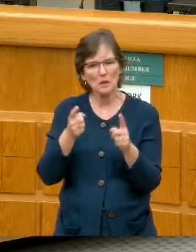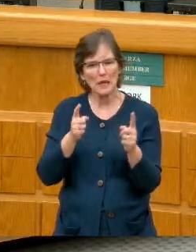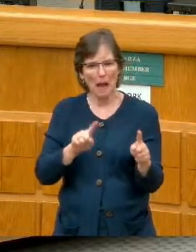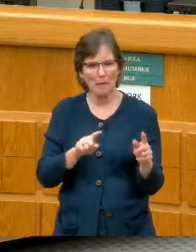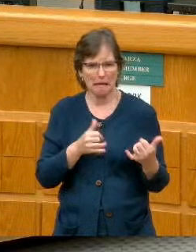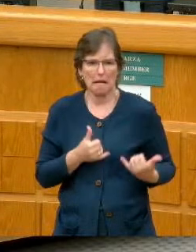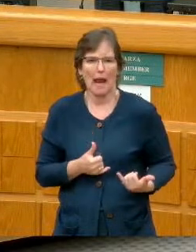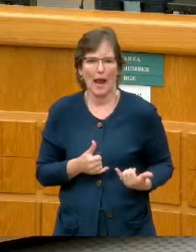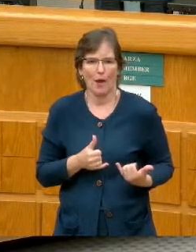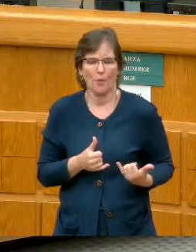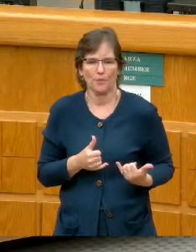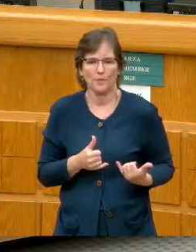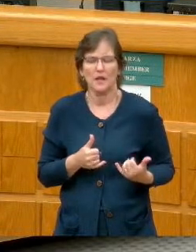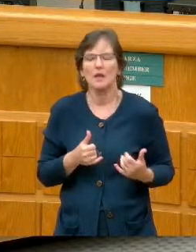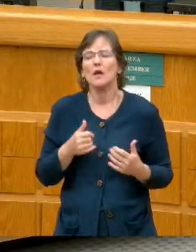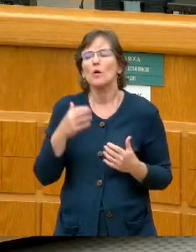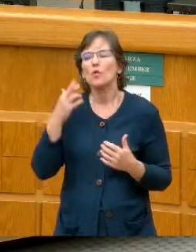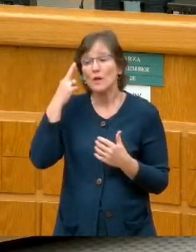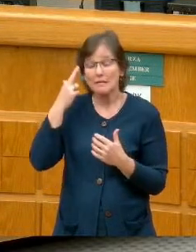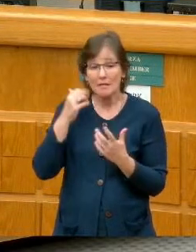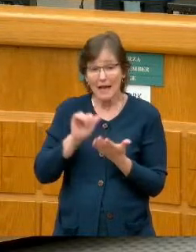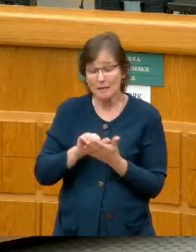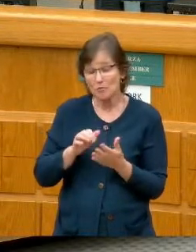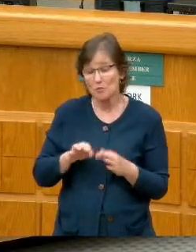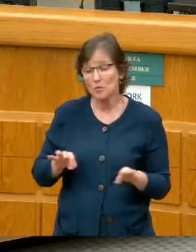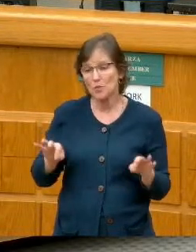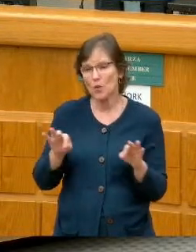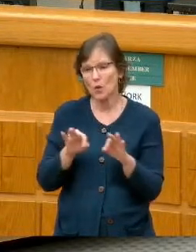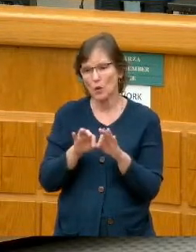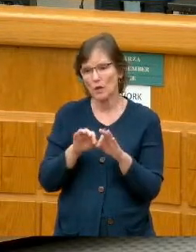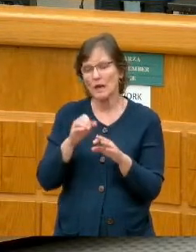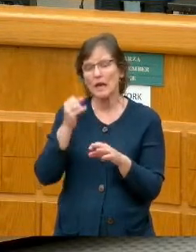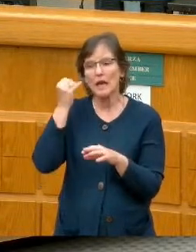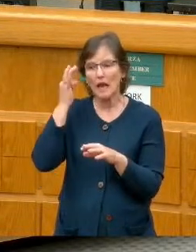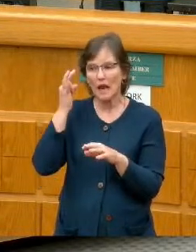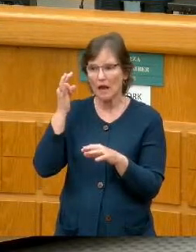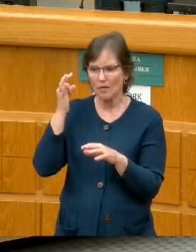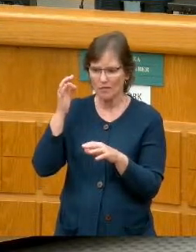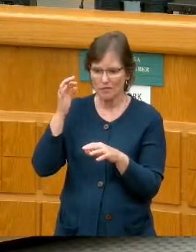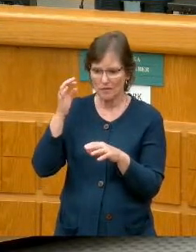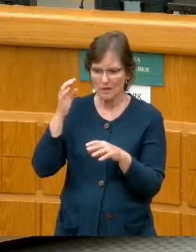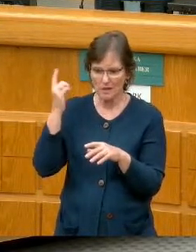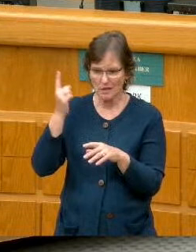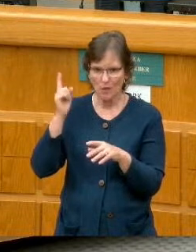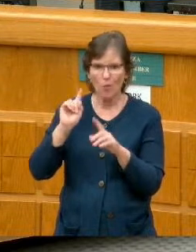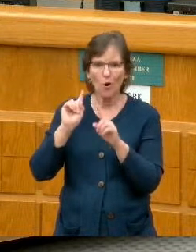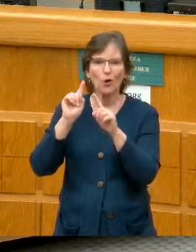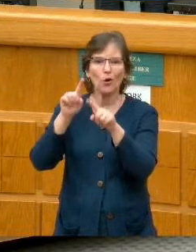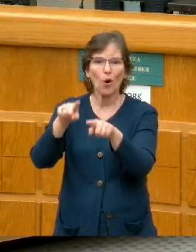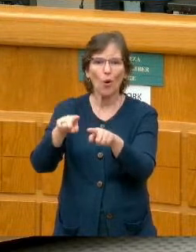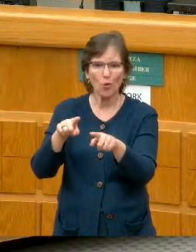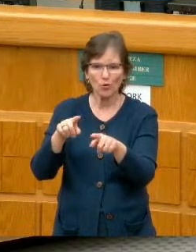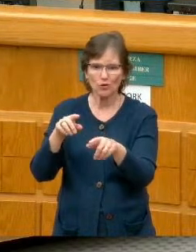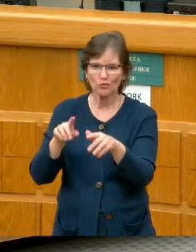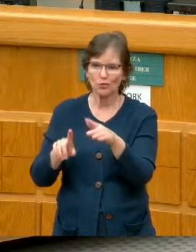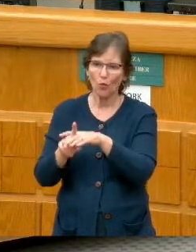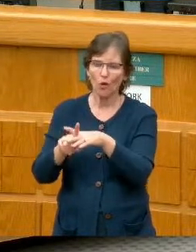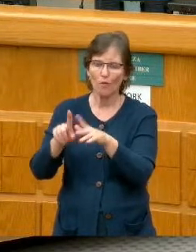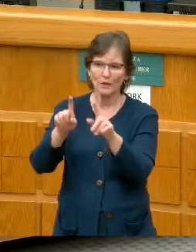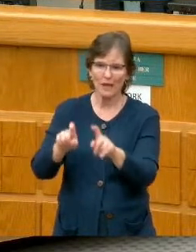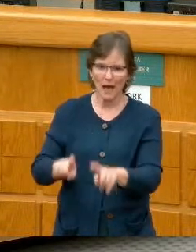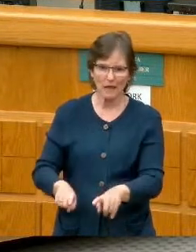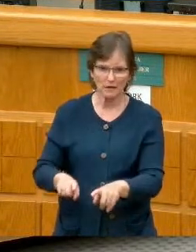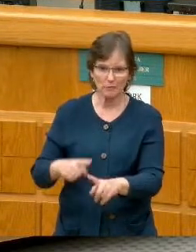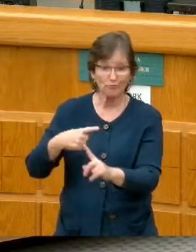somebody becomes a statistic in terms of a case, that's really, they might have been exposed to the virus 2 weeks ago, a week and a half to 2 weeks